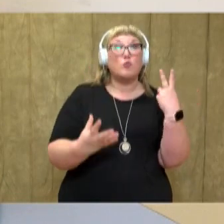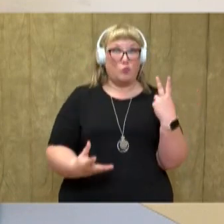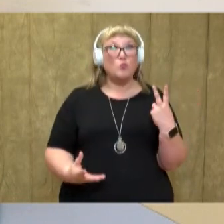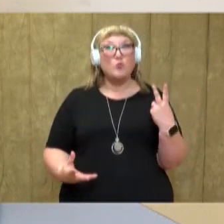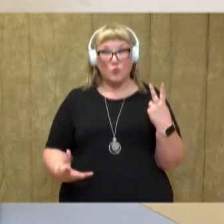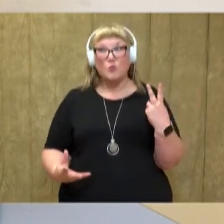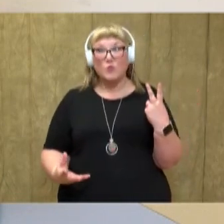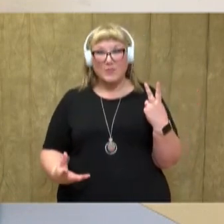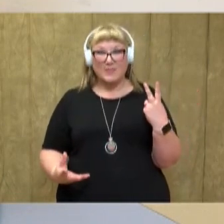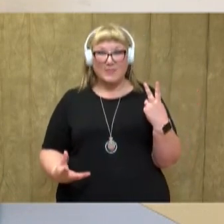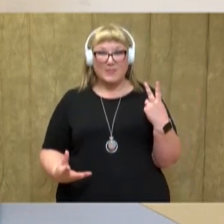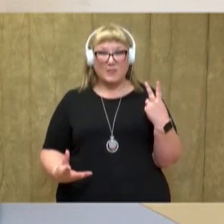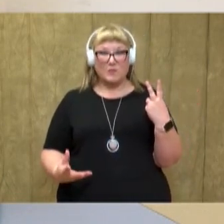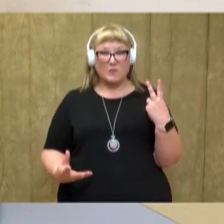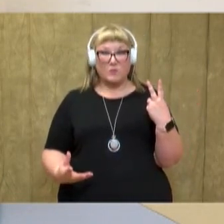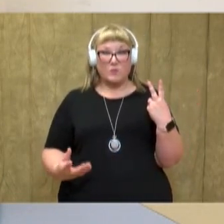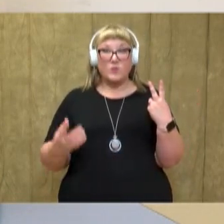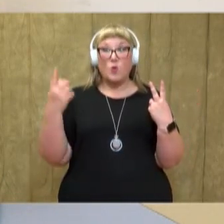2 blue dots.